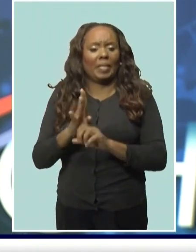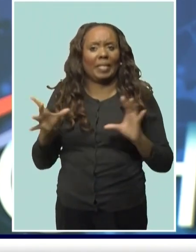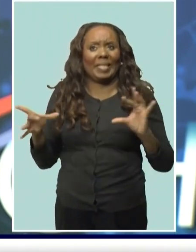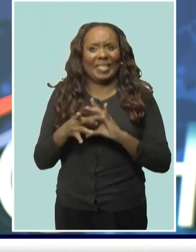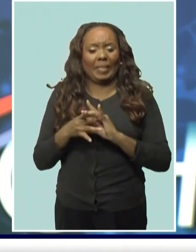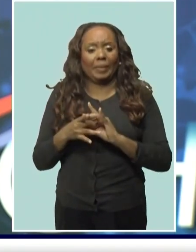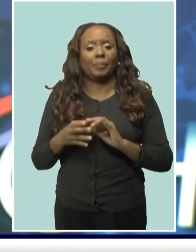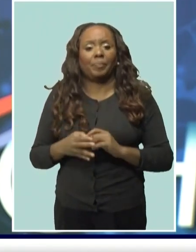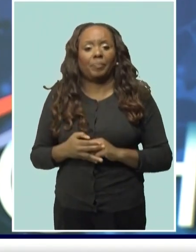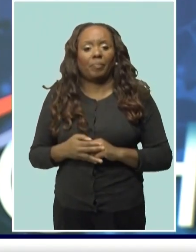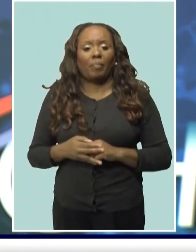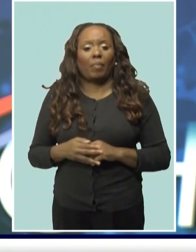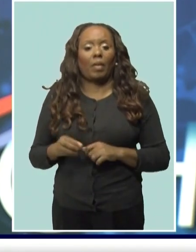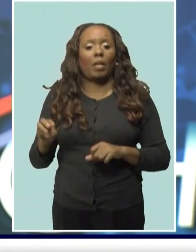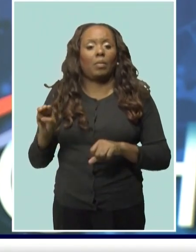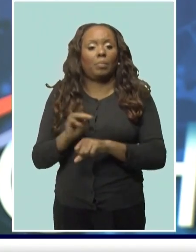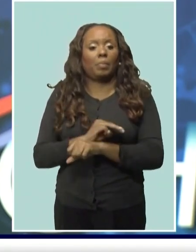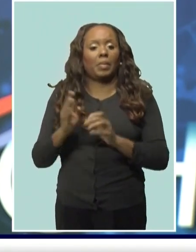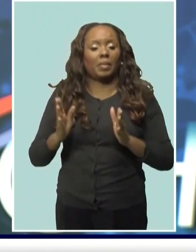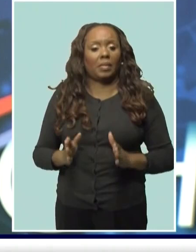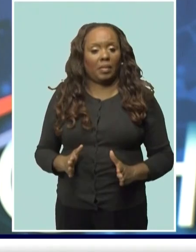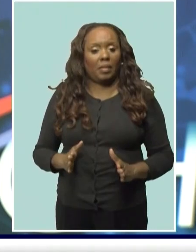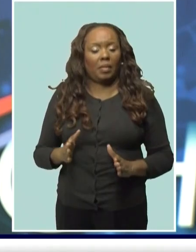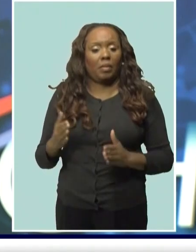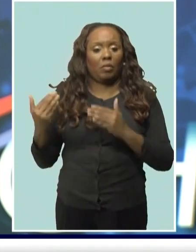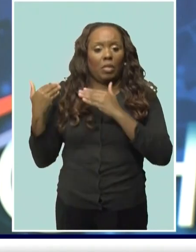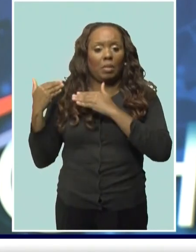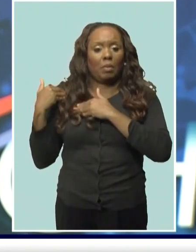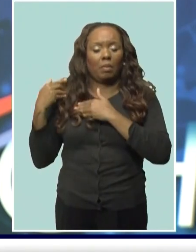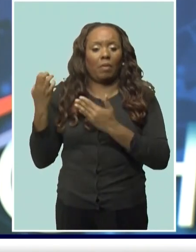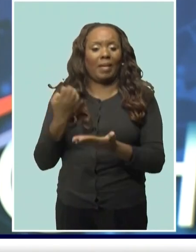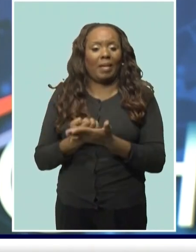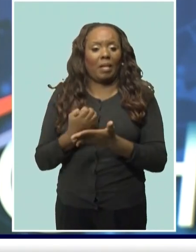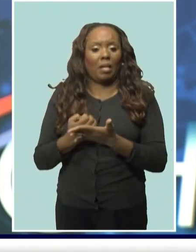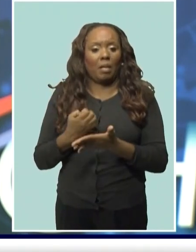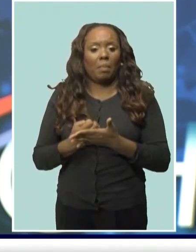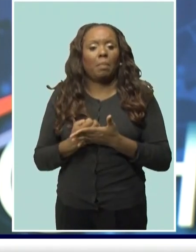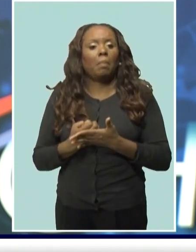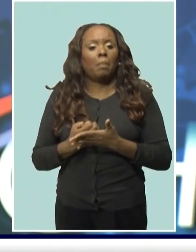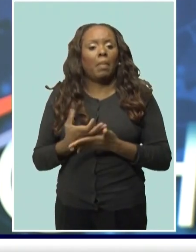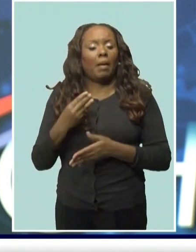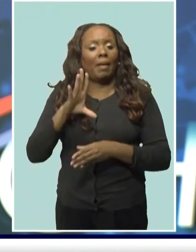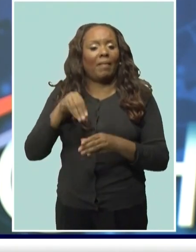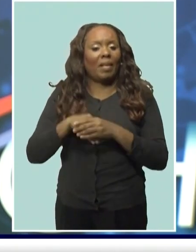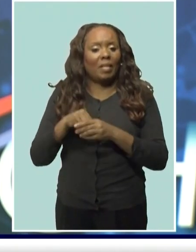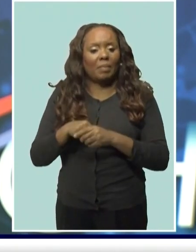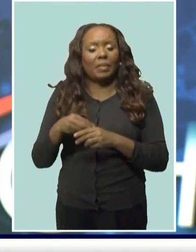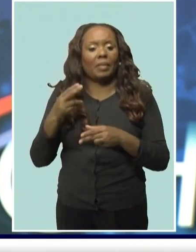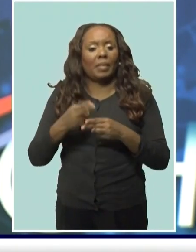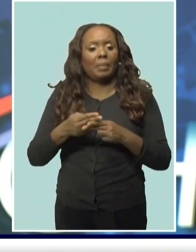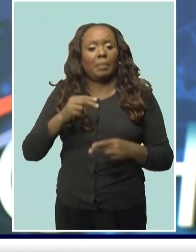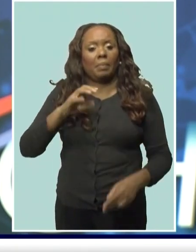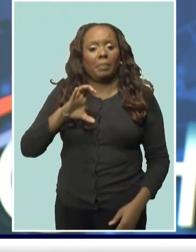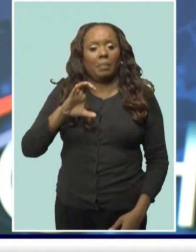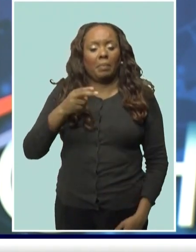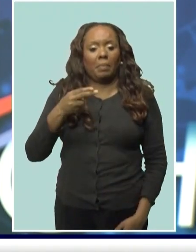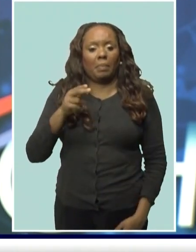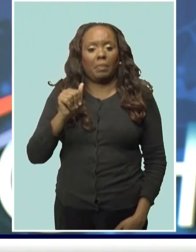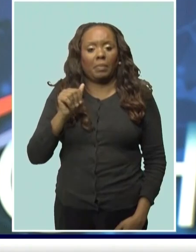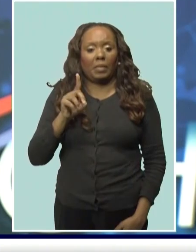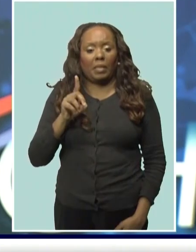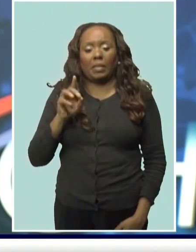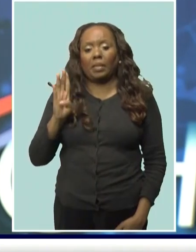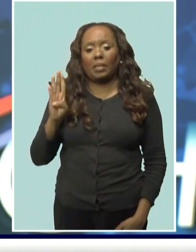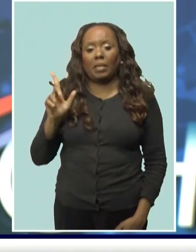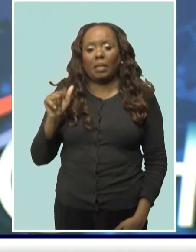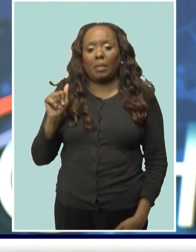of the Ministry of Economic Affairs and Investment, Senator Chad Blackman, who addressed the Liberia Business Roundtable and exhibition at the Hilton